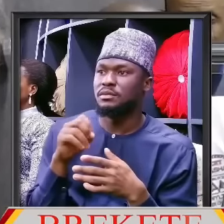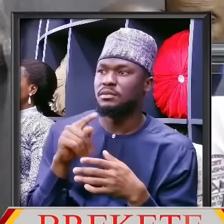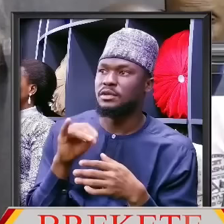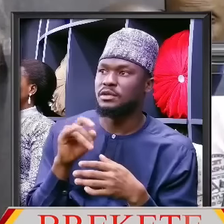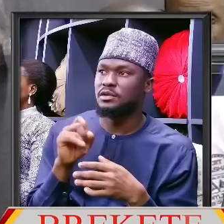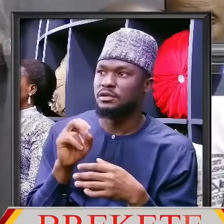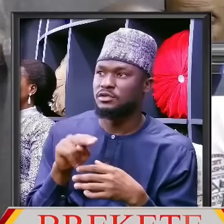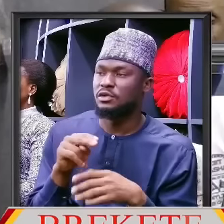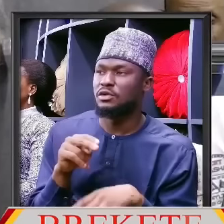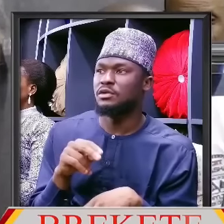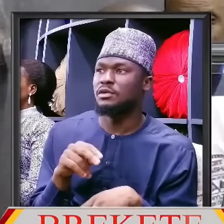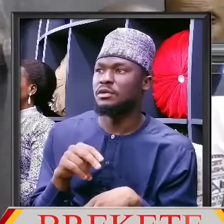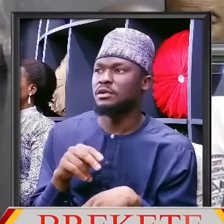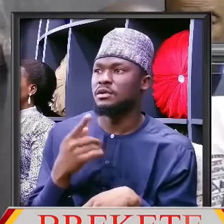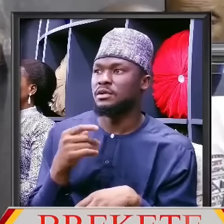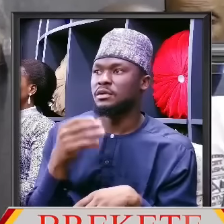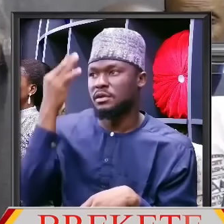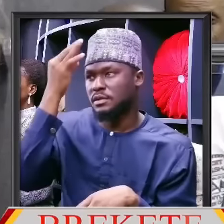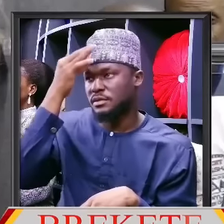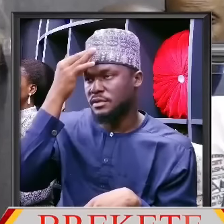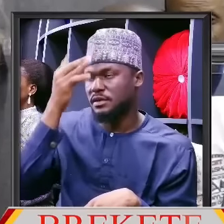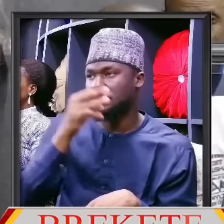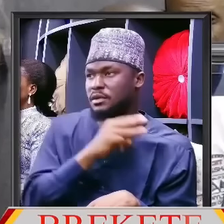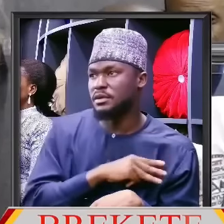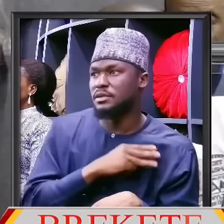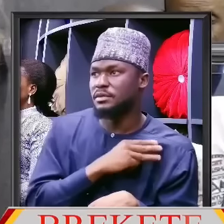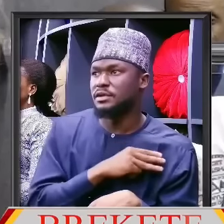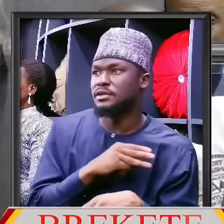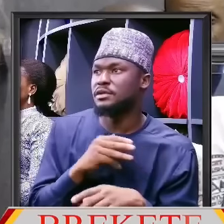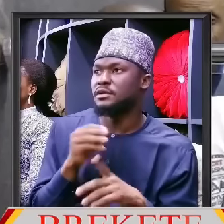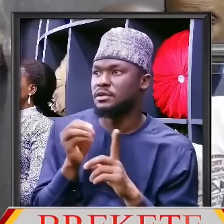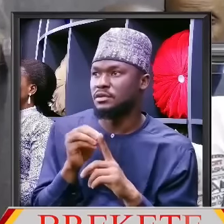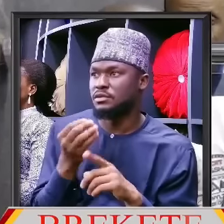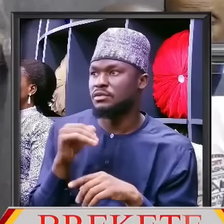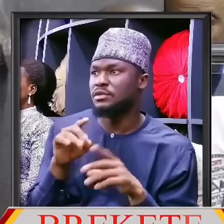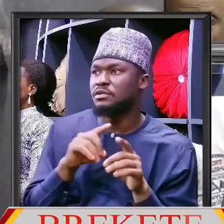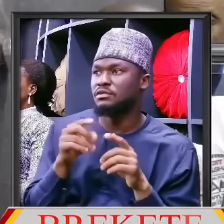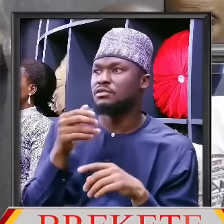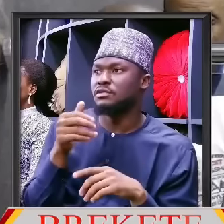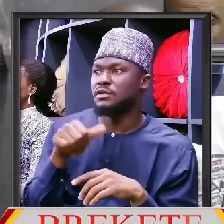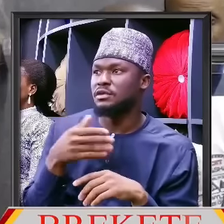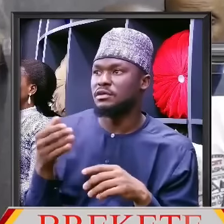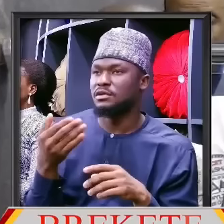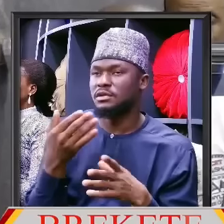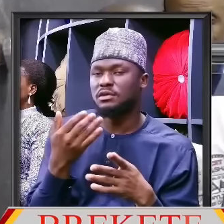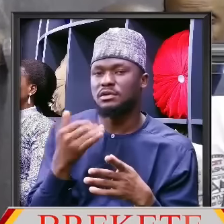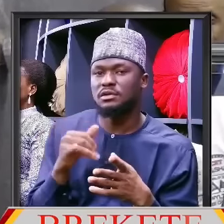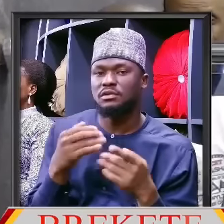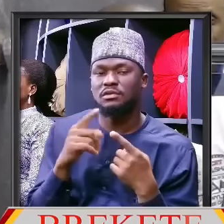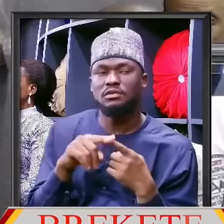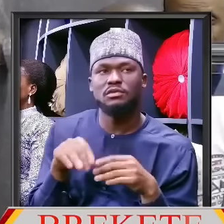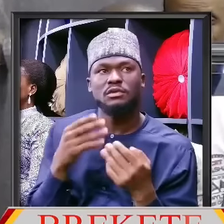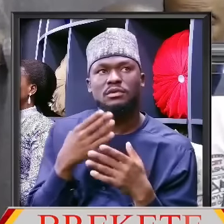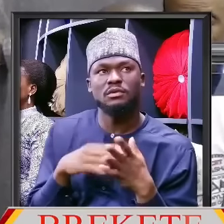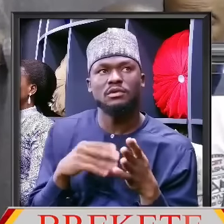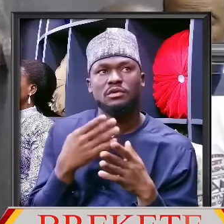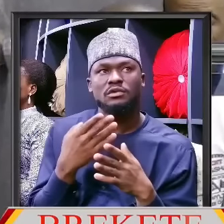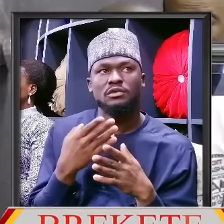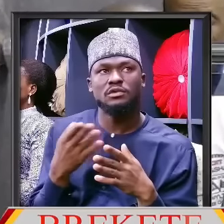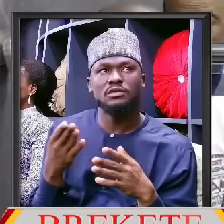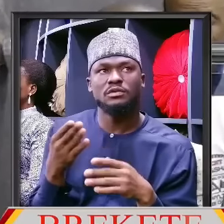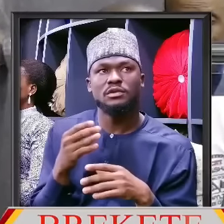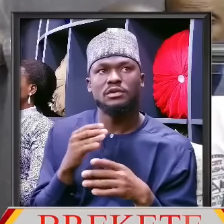of Education, they petition National Universities Commission, they do everything. So it only give us some concern, say,